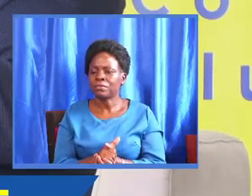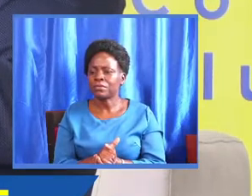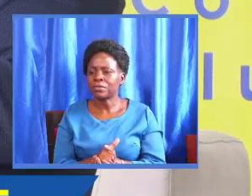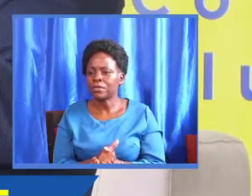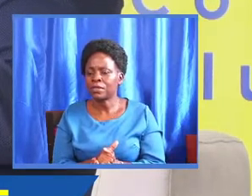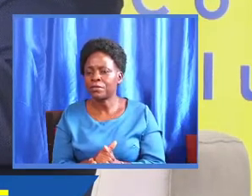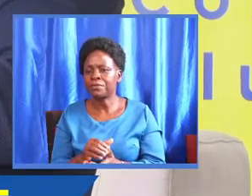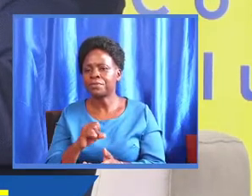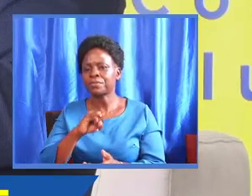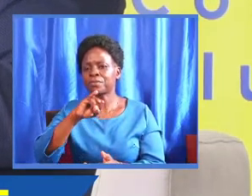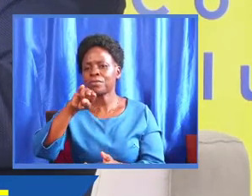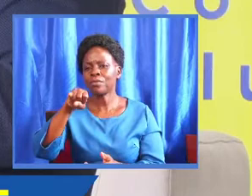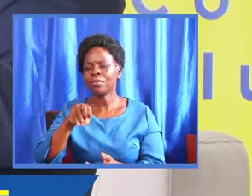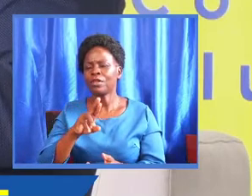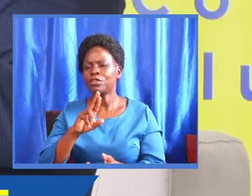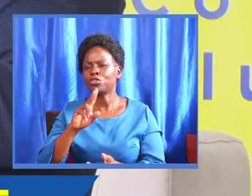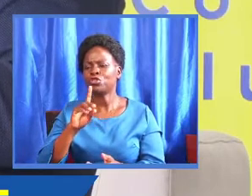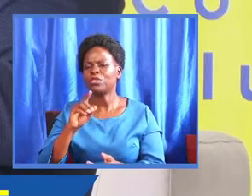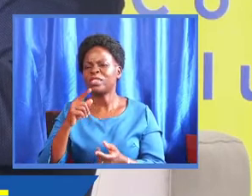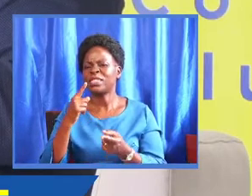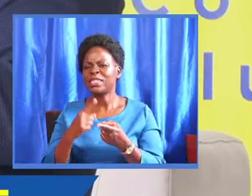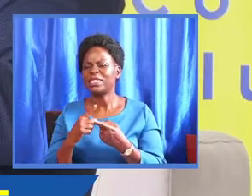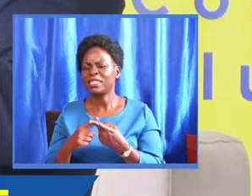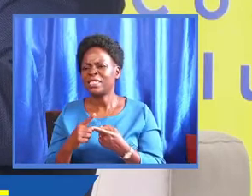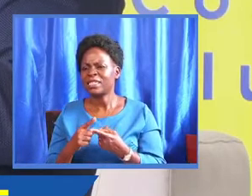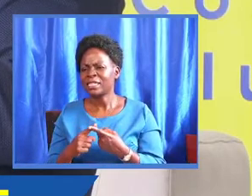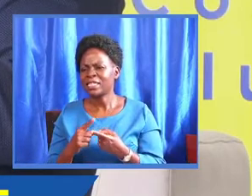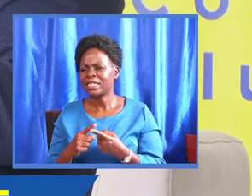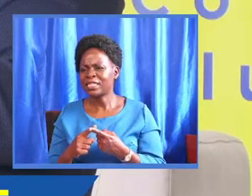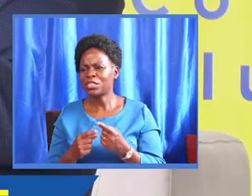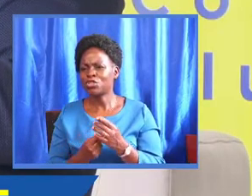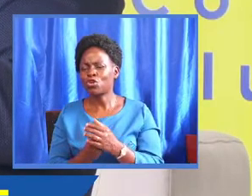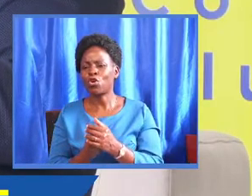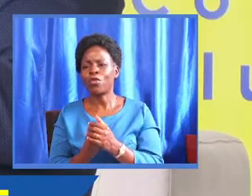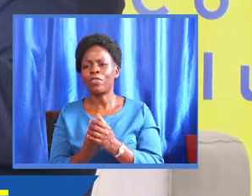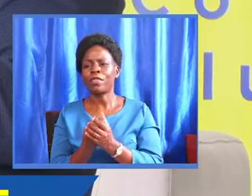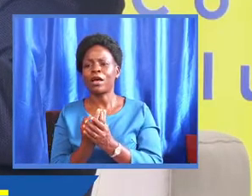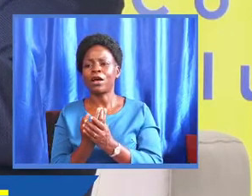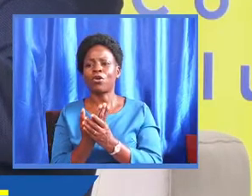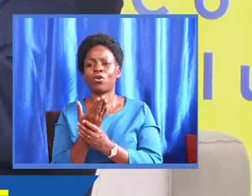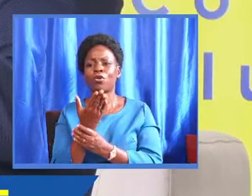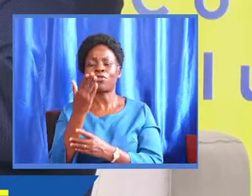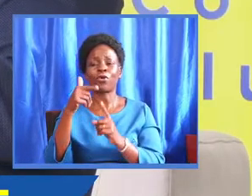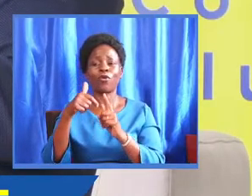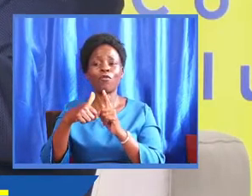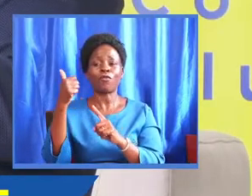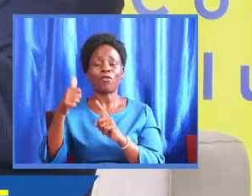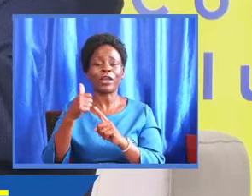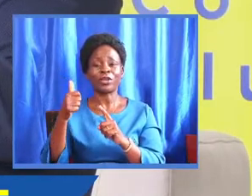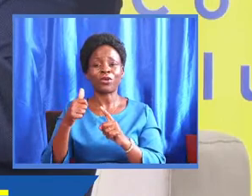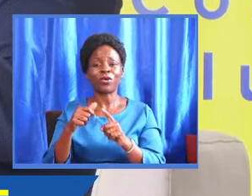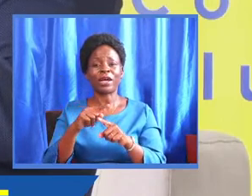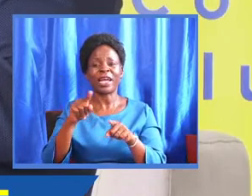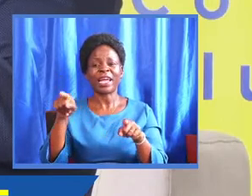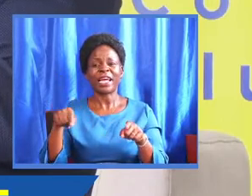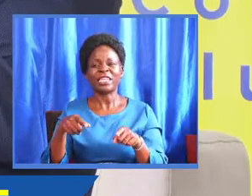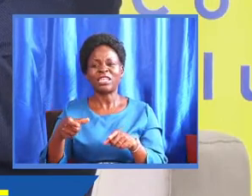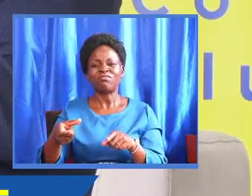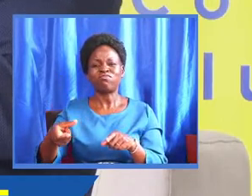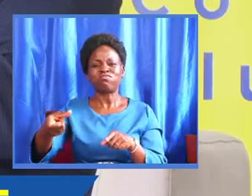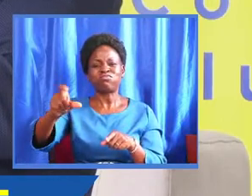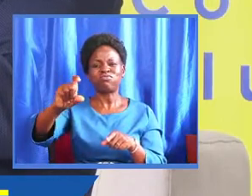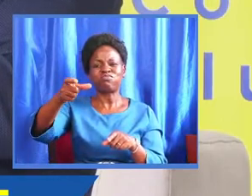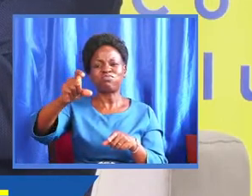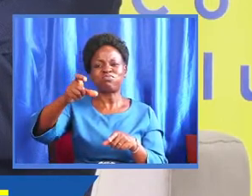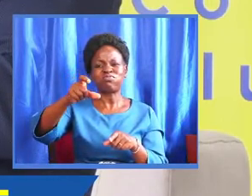To Judy, are the statistics on the growth of the middle class exaggerated?